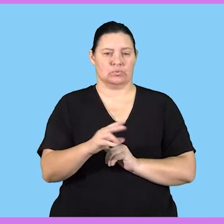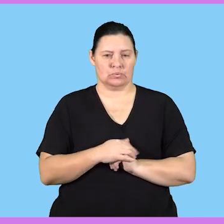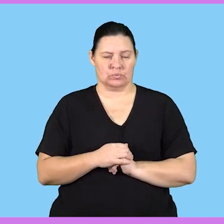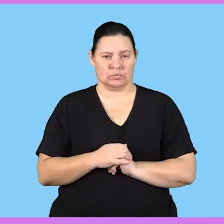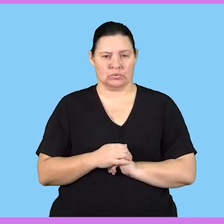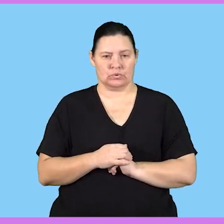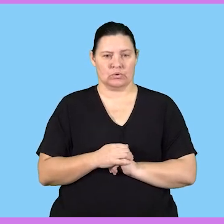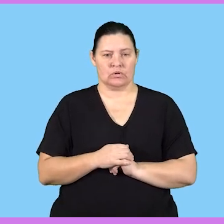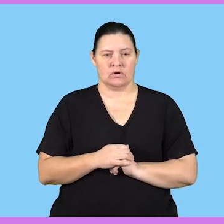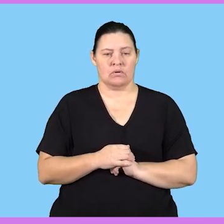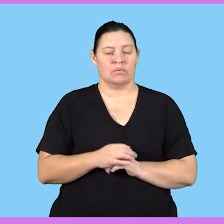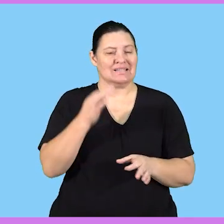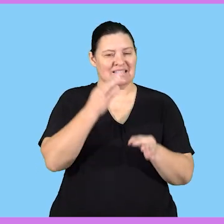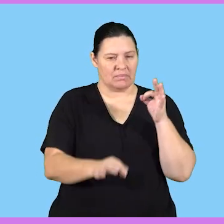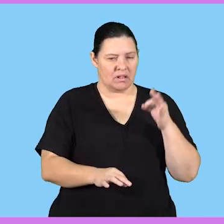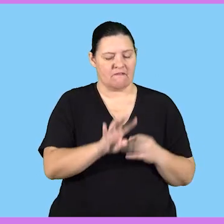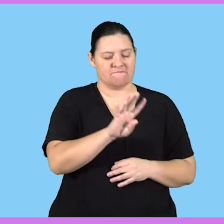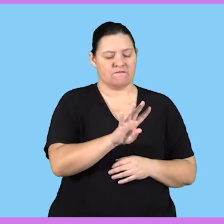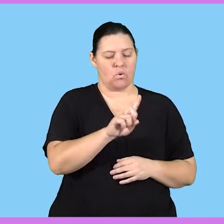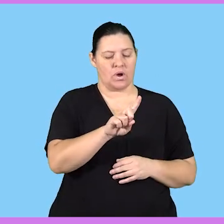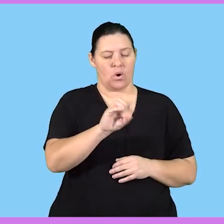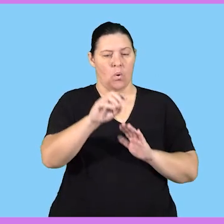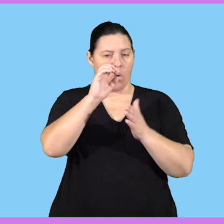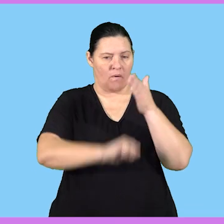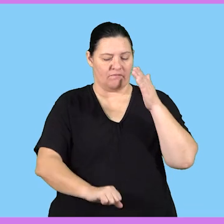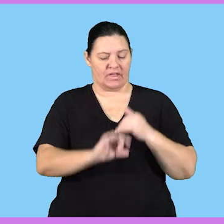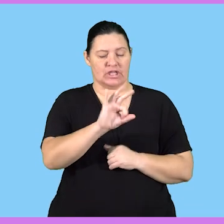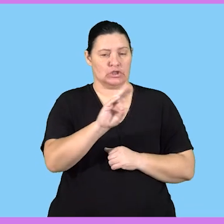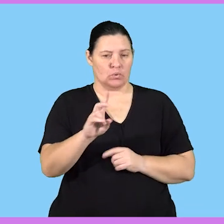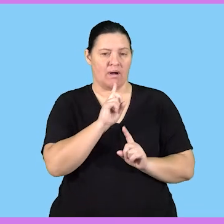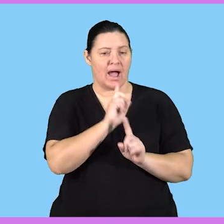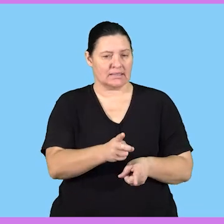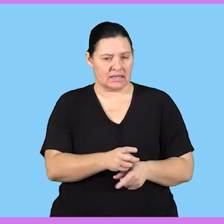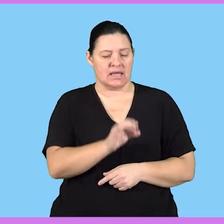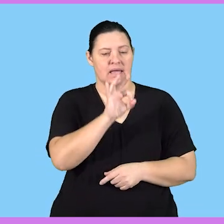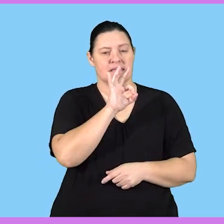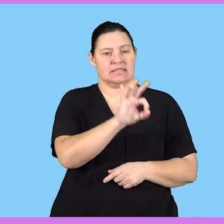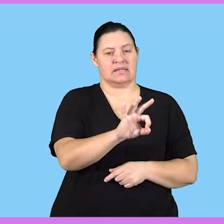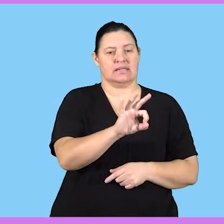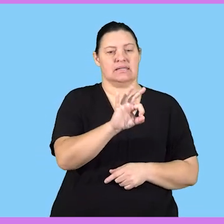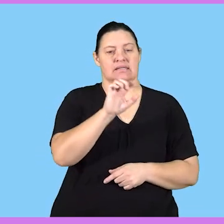32. So when I simplify 410 minus 32, I get an answer of